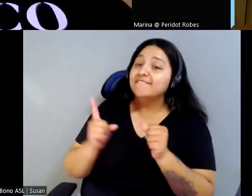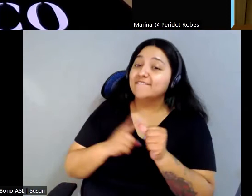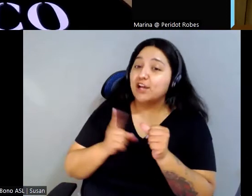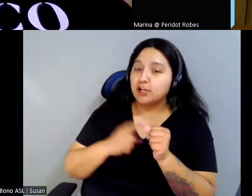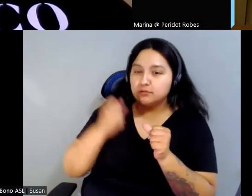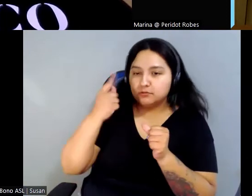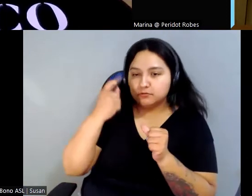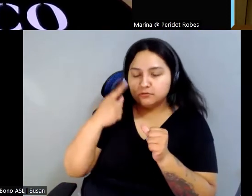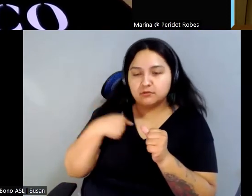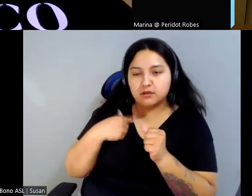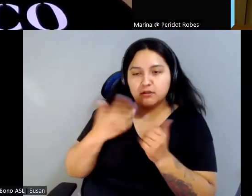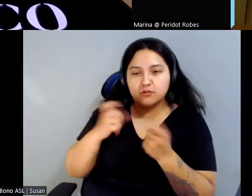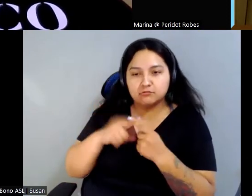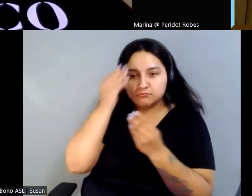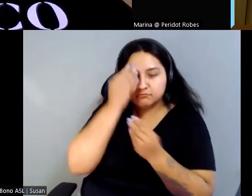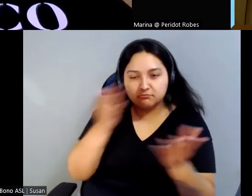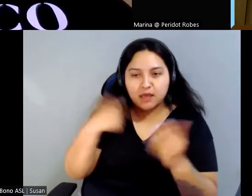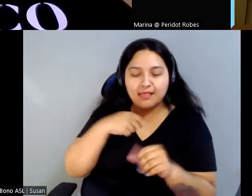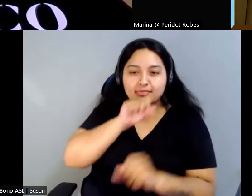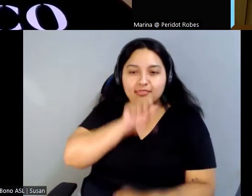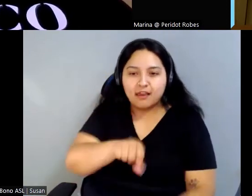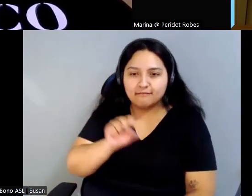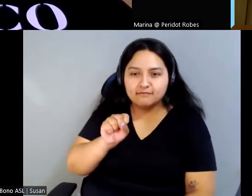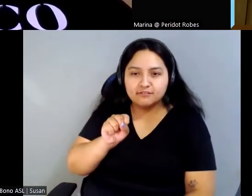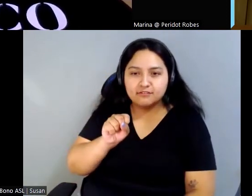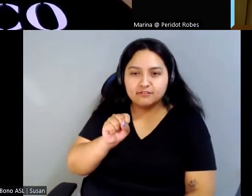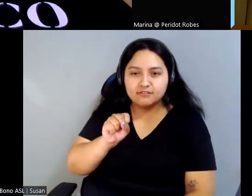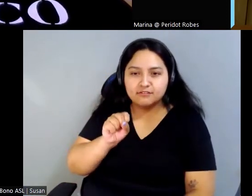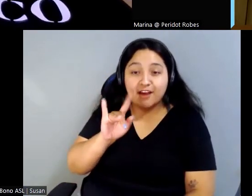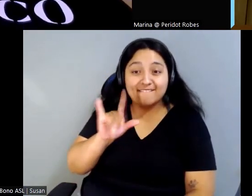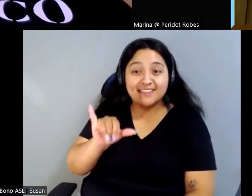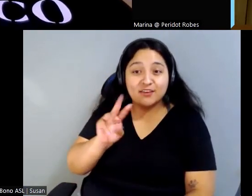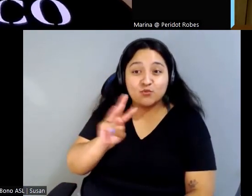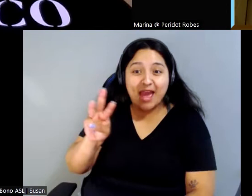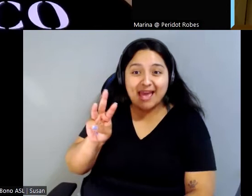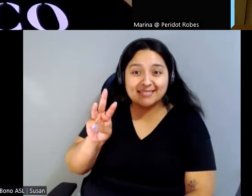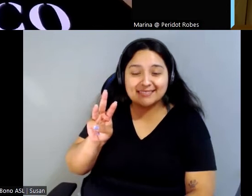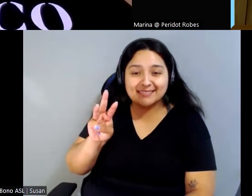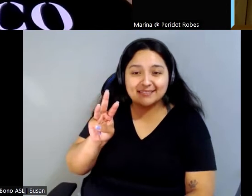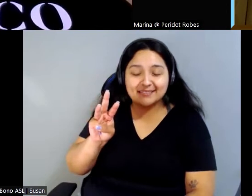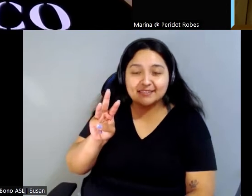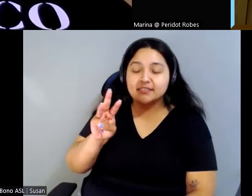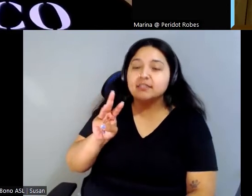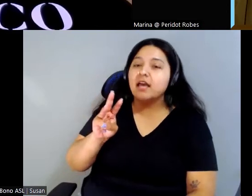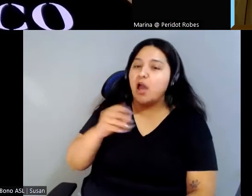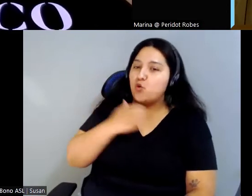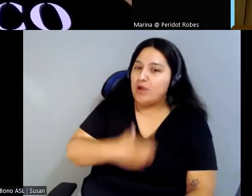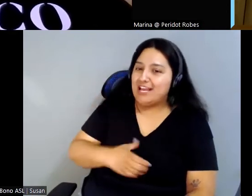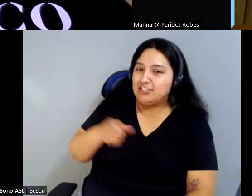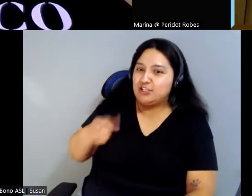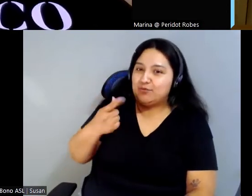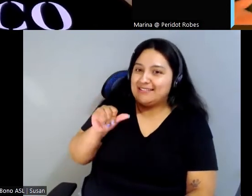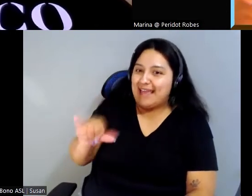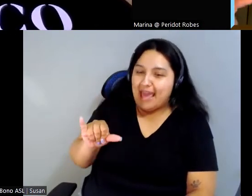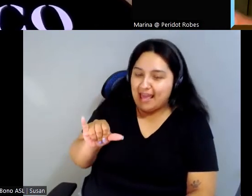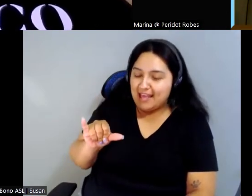Yes. Saucy. I wish she was gay. She's here. She's here. I know she. I